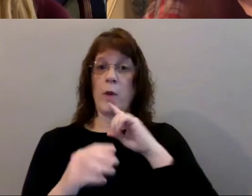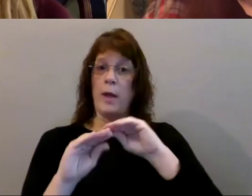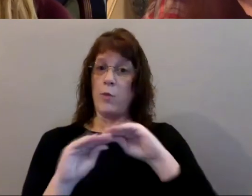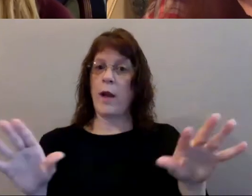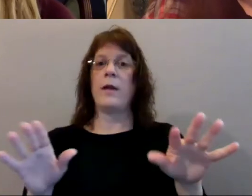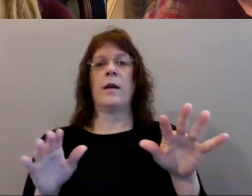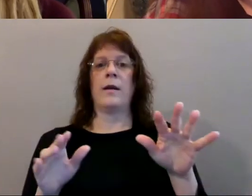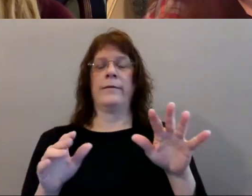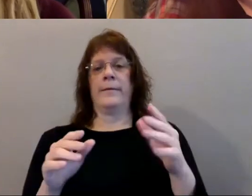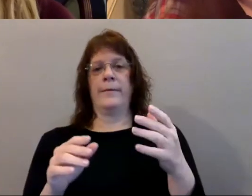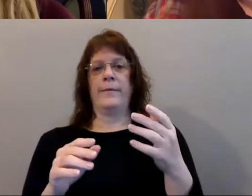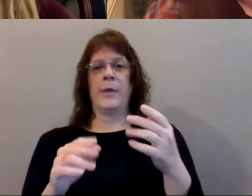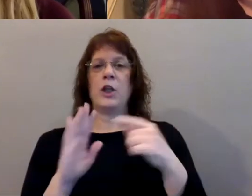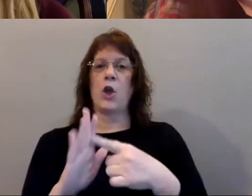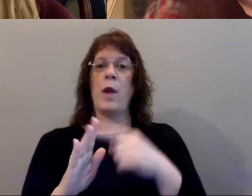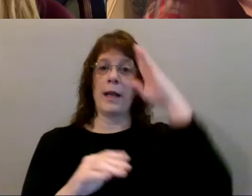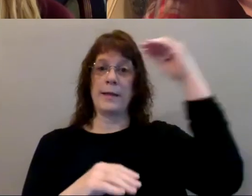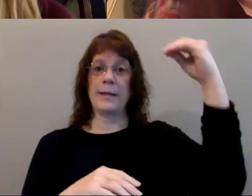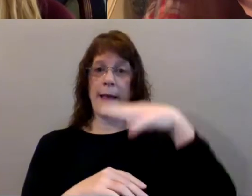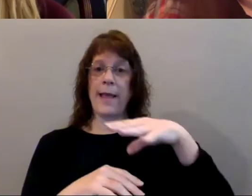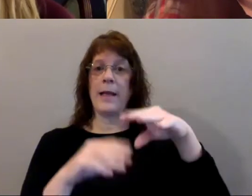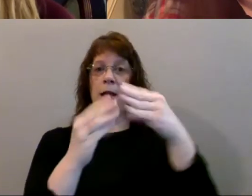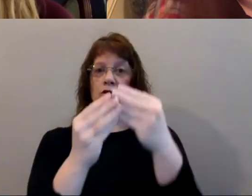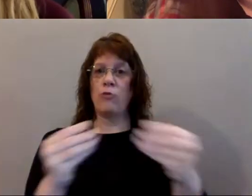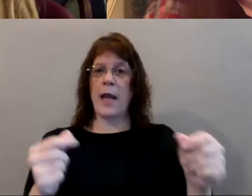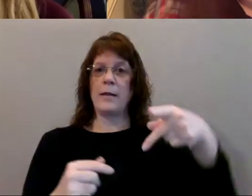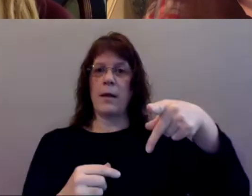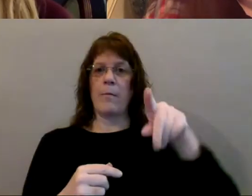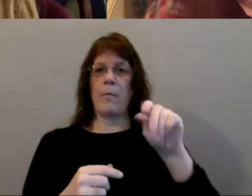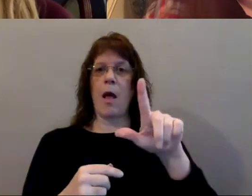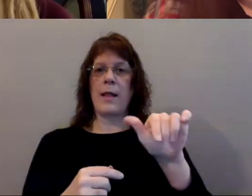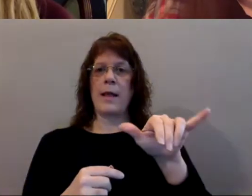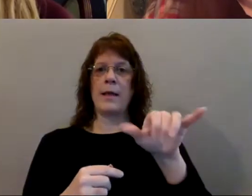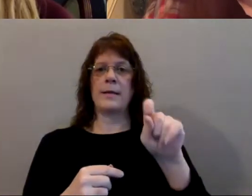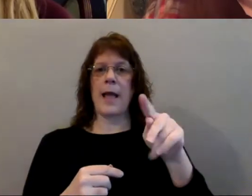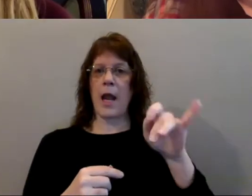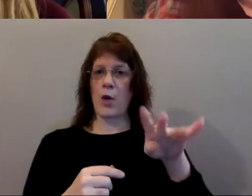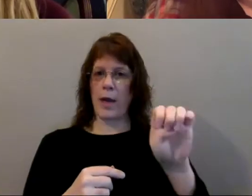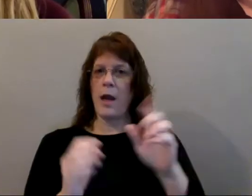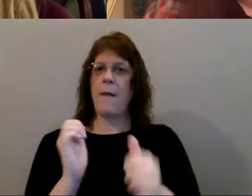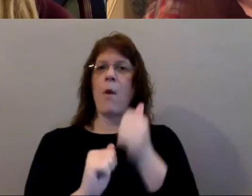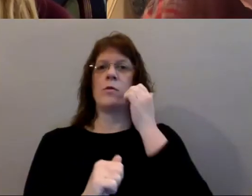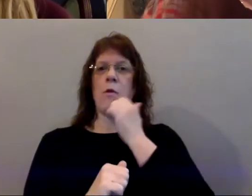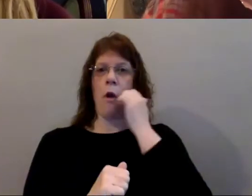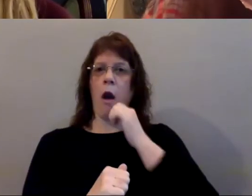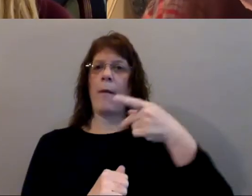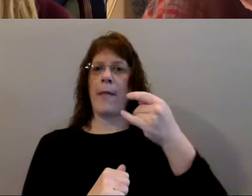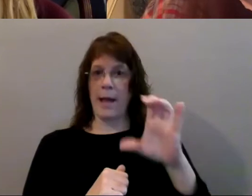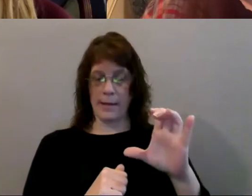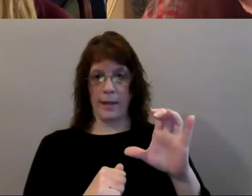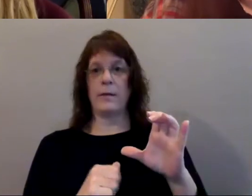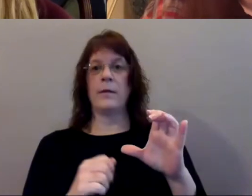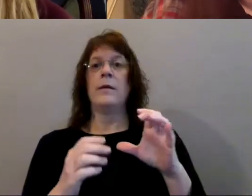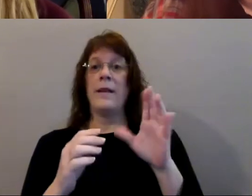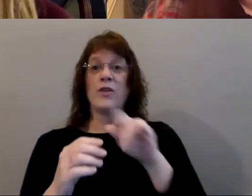it, showing that sunlight degrades polystyrene, one of the most common consumer plastics, in decades, which is quite different than the